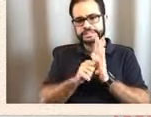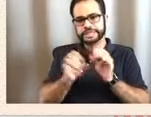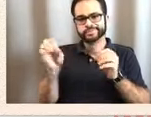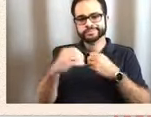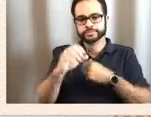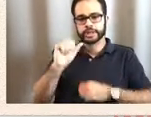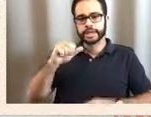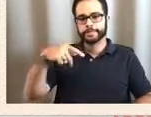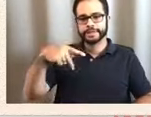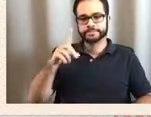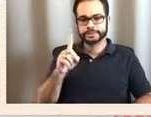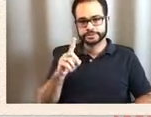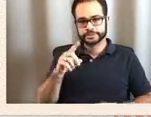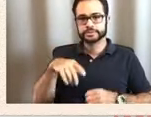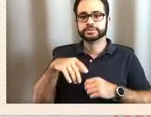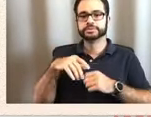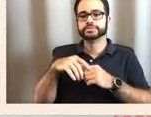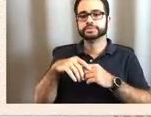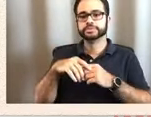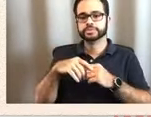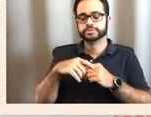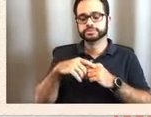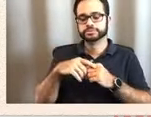Plus staff directly.